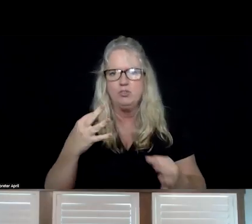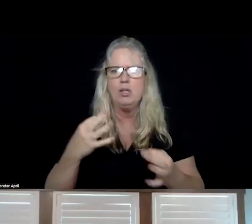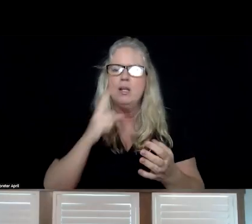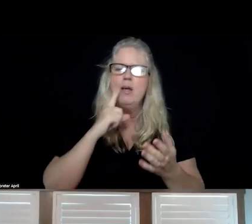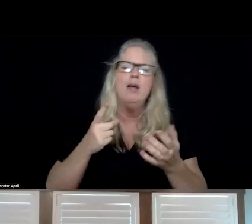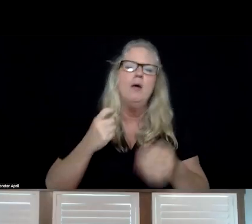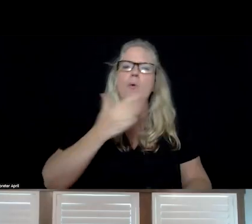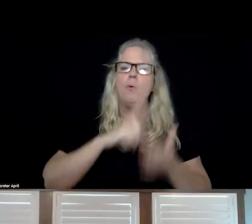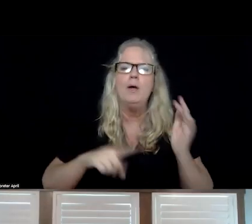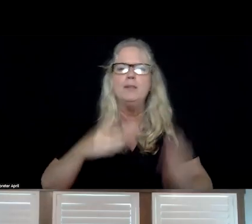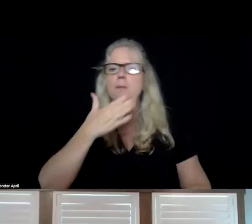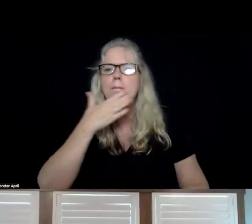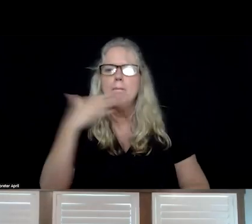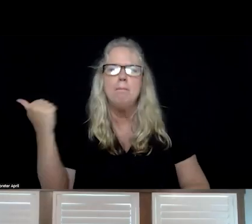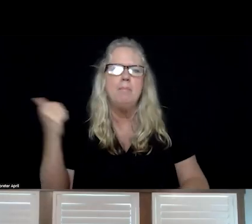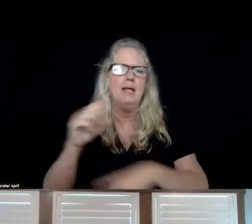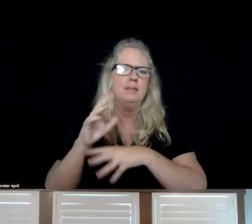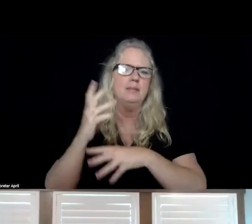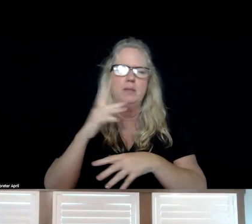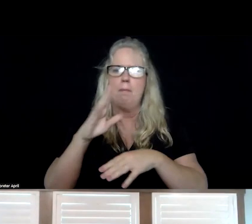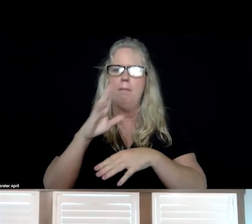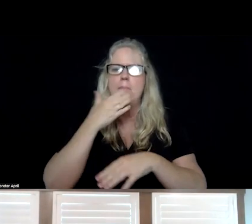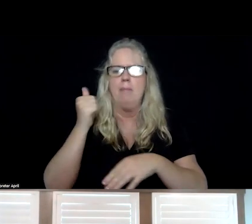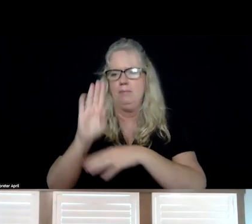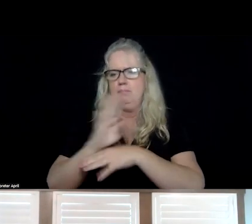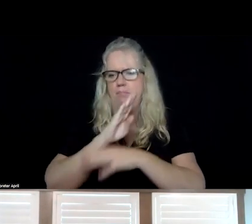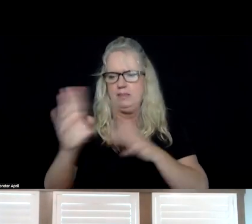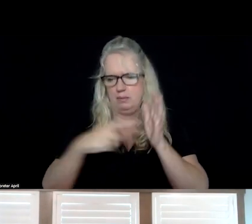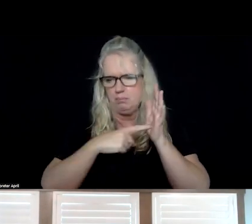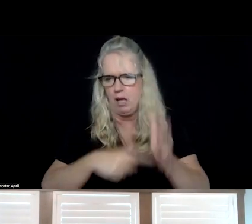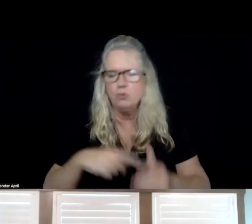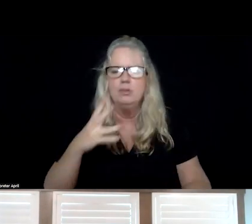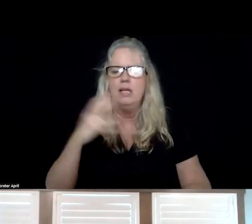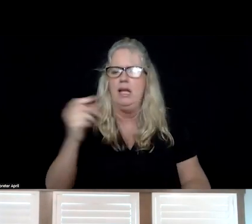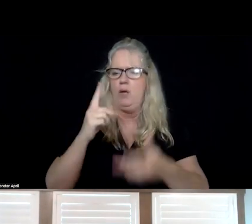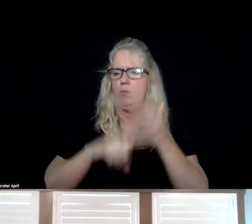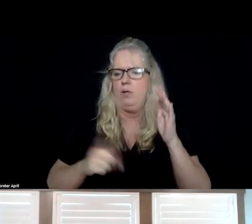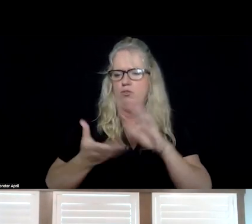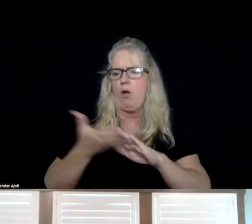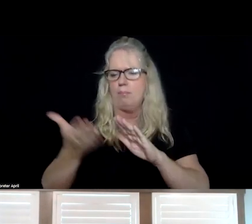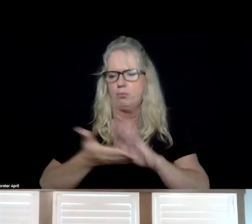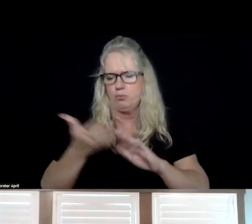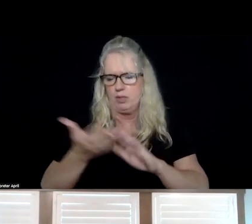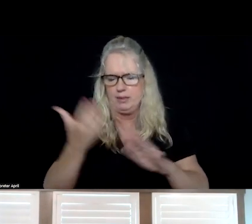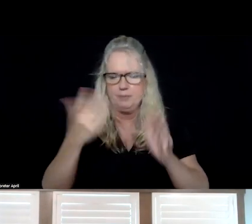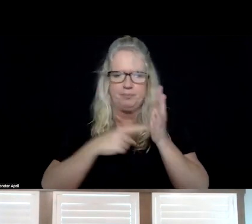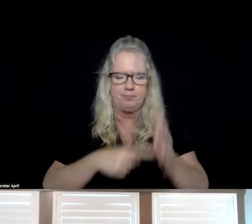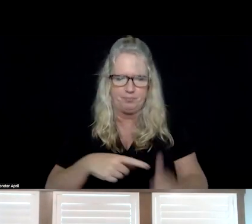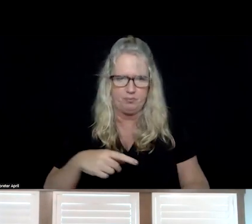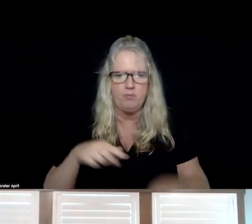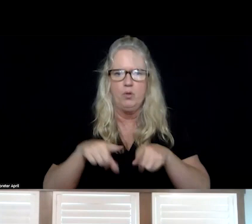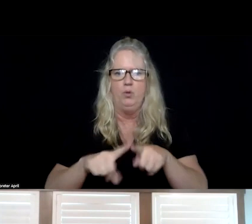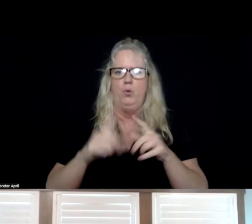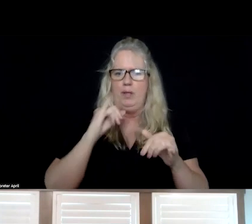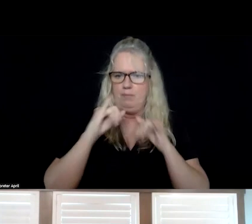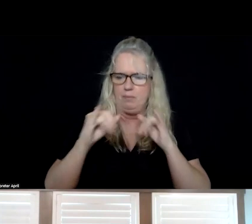best practices and possible models, and provides examples of operating models. While interviewing the states